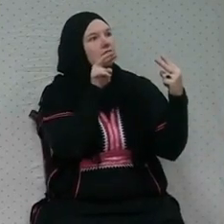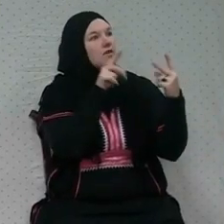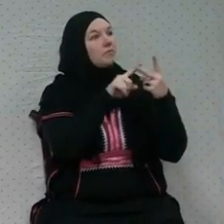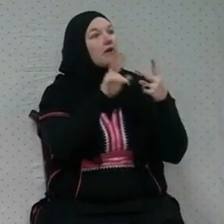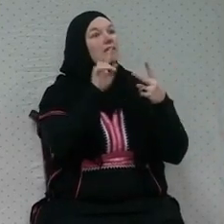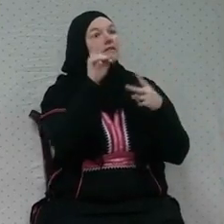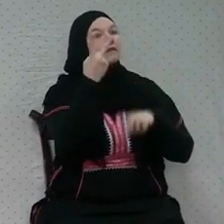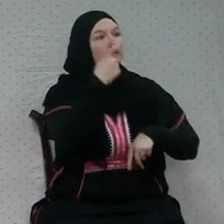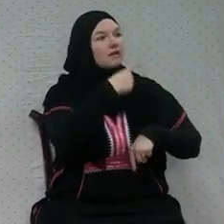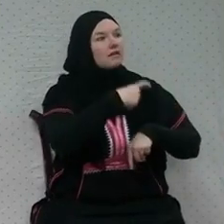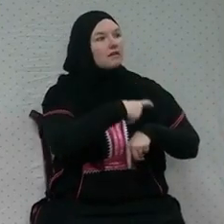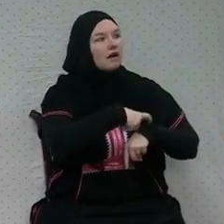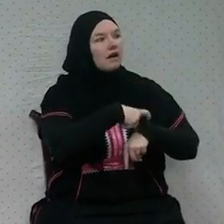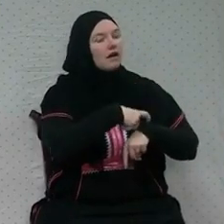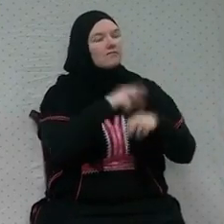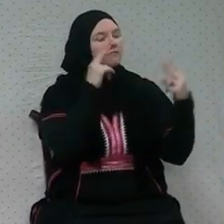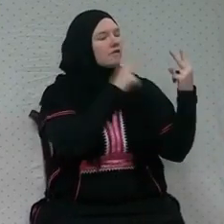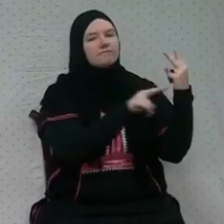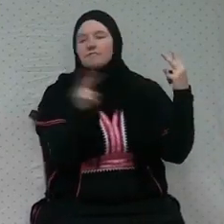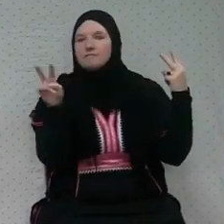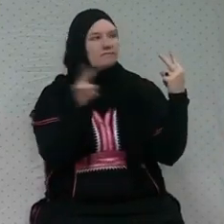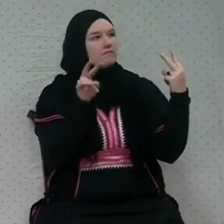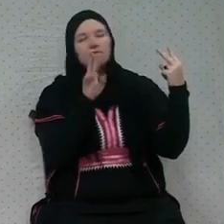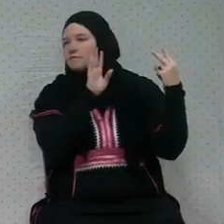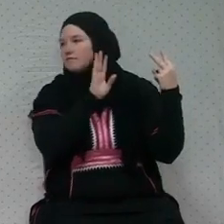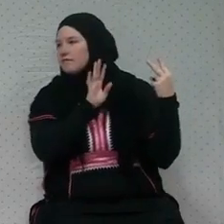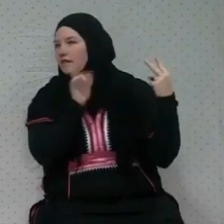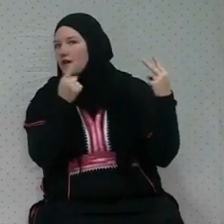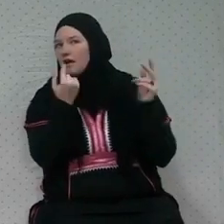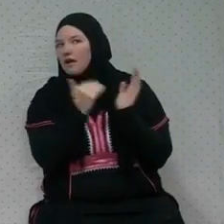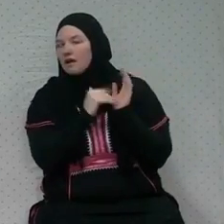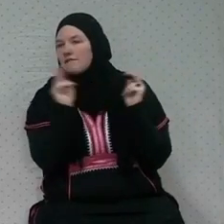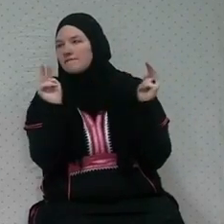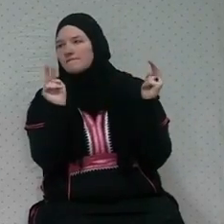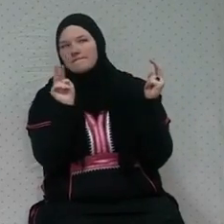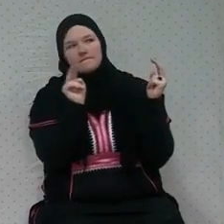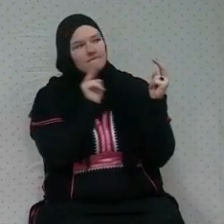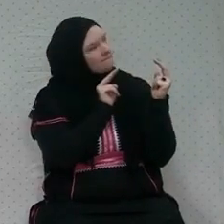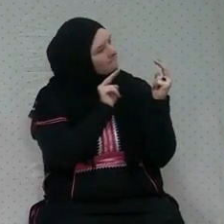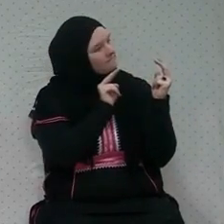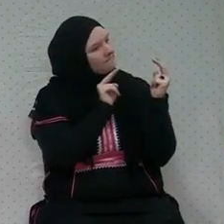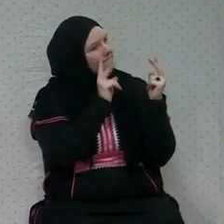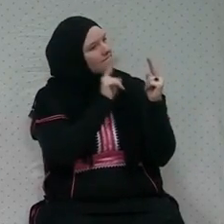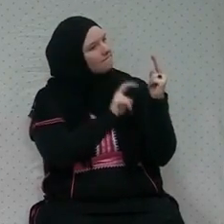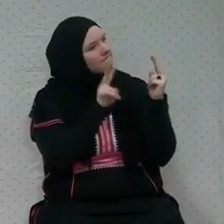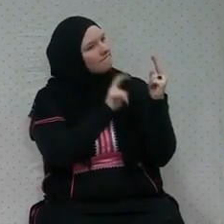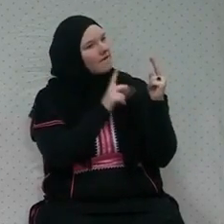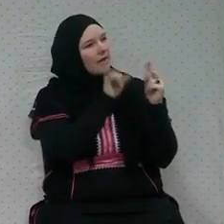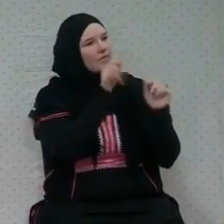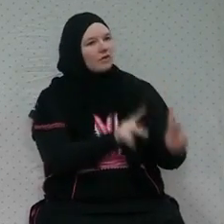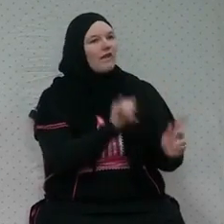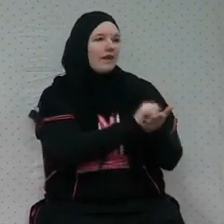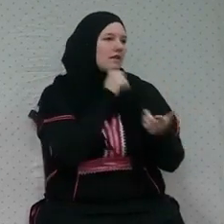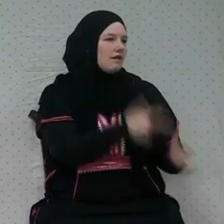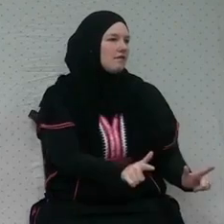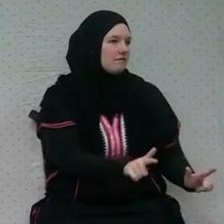look, the look of investigating, the look of lust, the look of inquiry, is what is